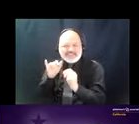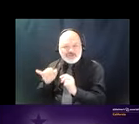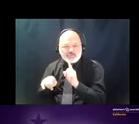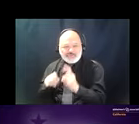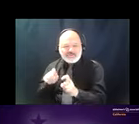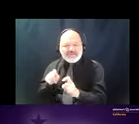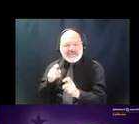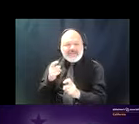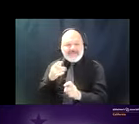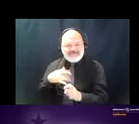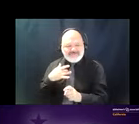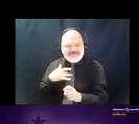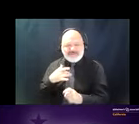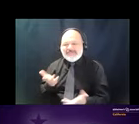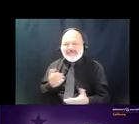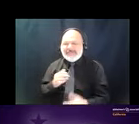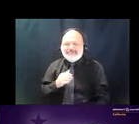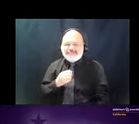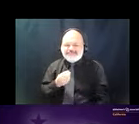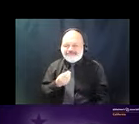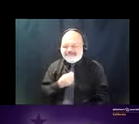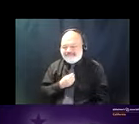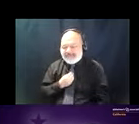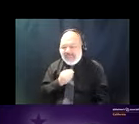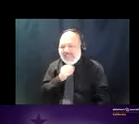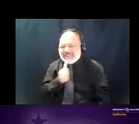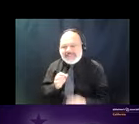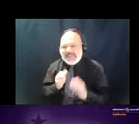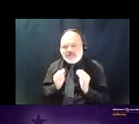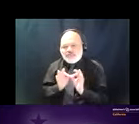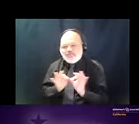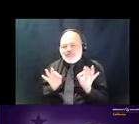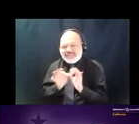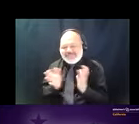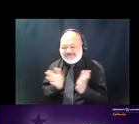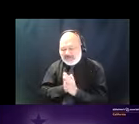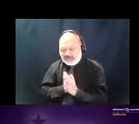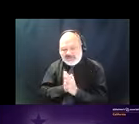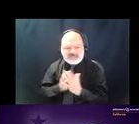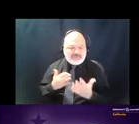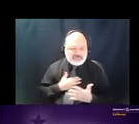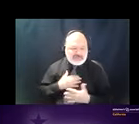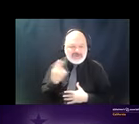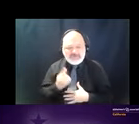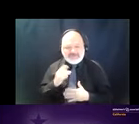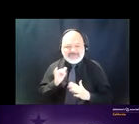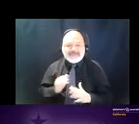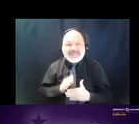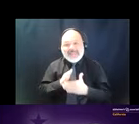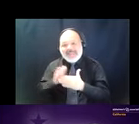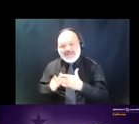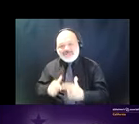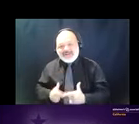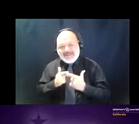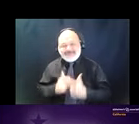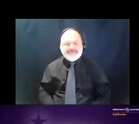it's really feeling useless, some negative connotations, and really that end of life. Next one. So